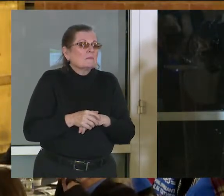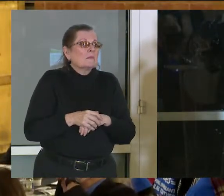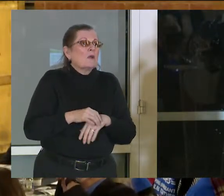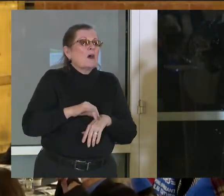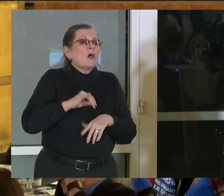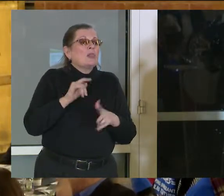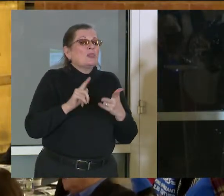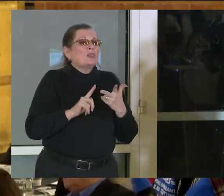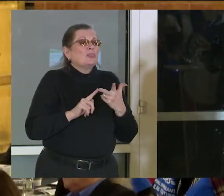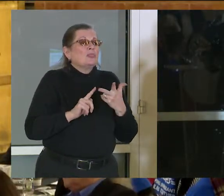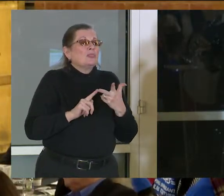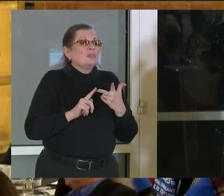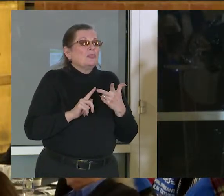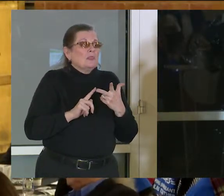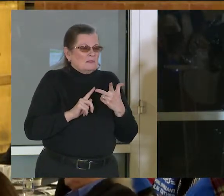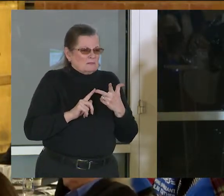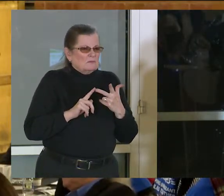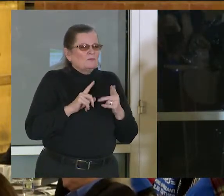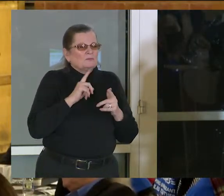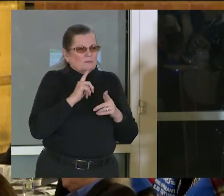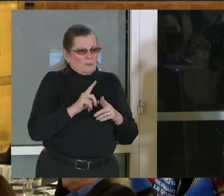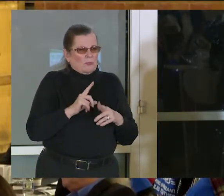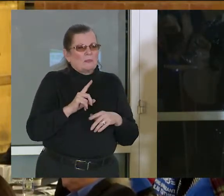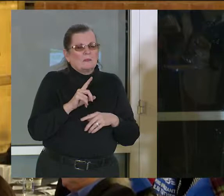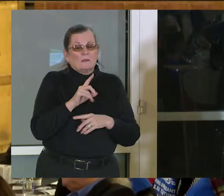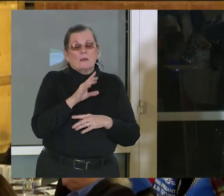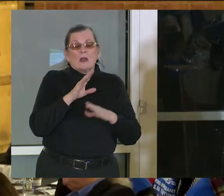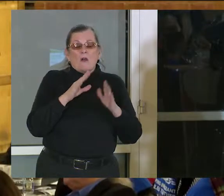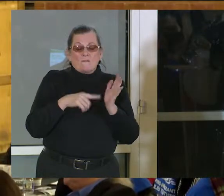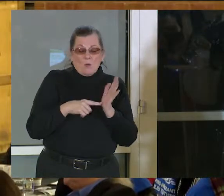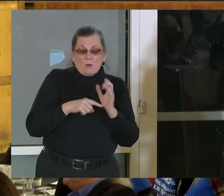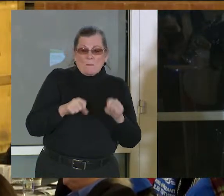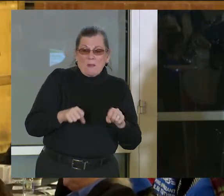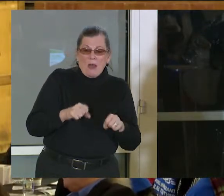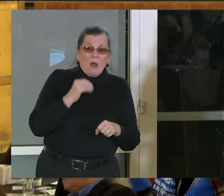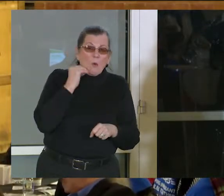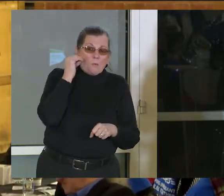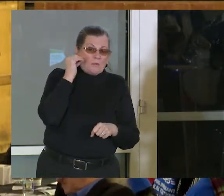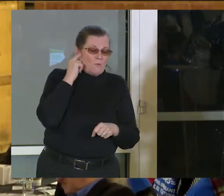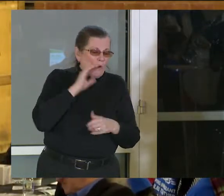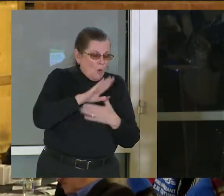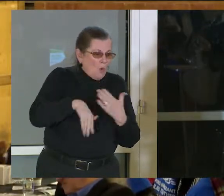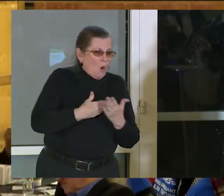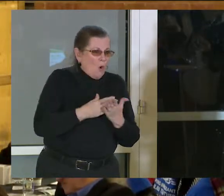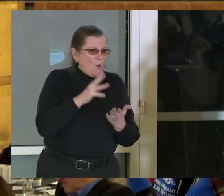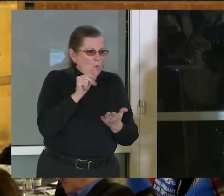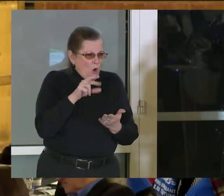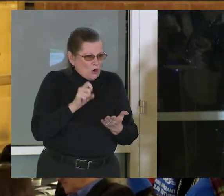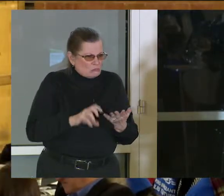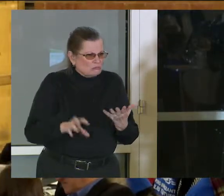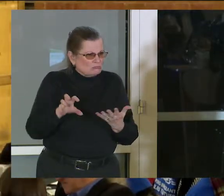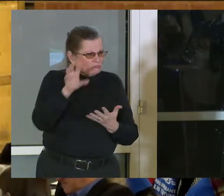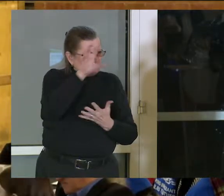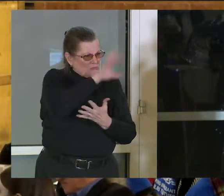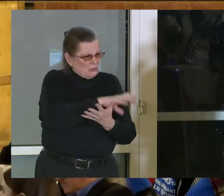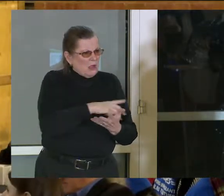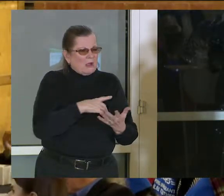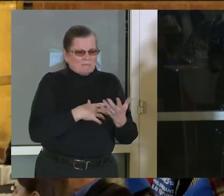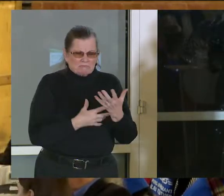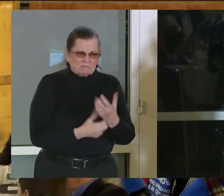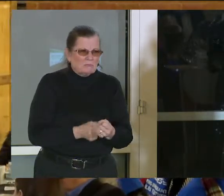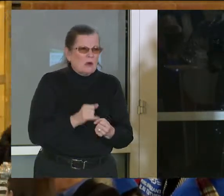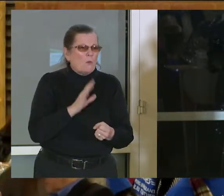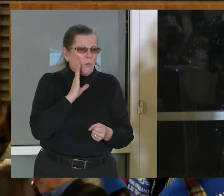for affordable housing. We know we can do this. We know that we just heard that we are a prosperous city and that we have